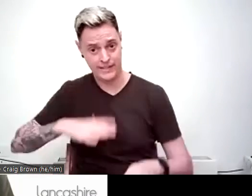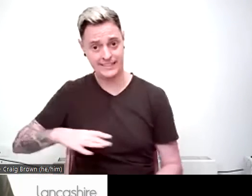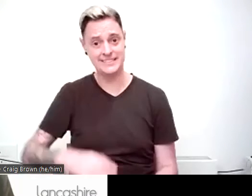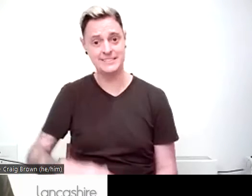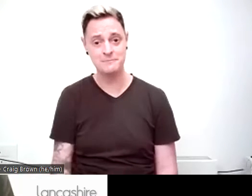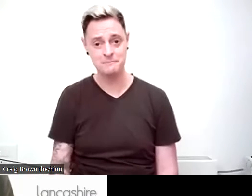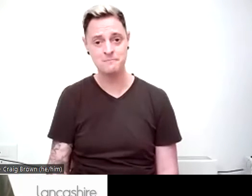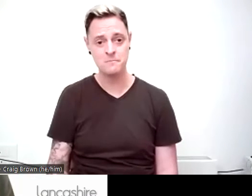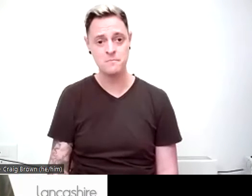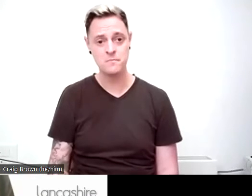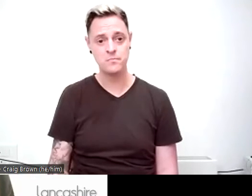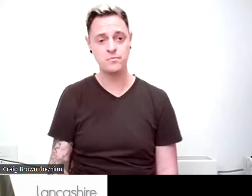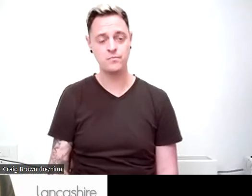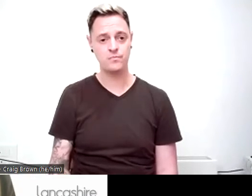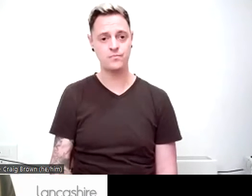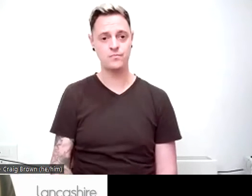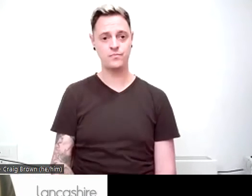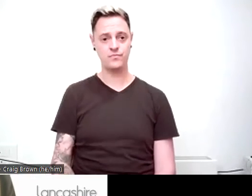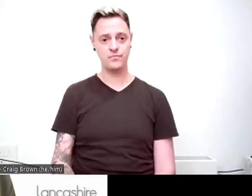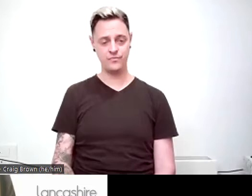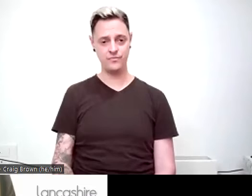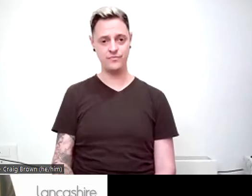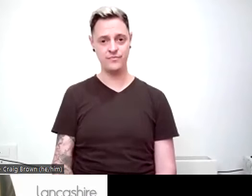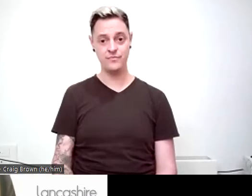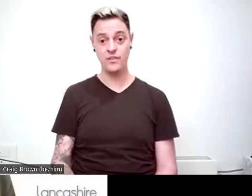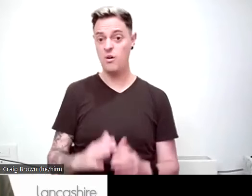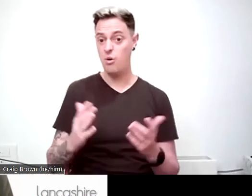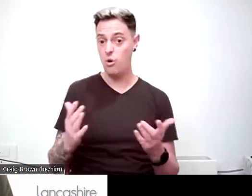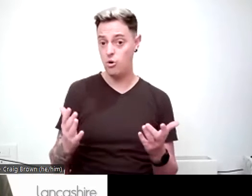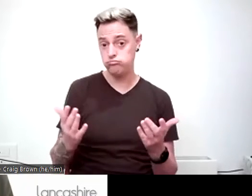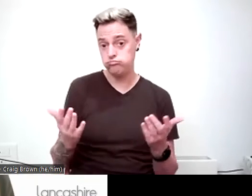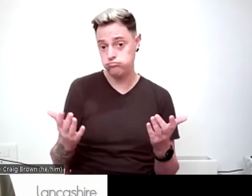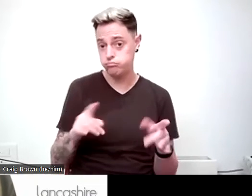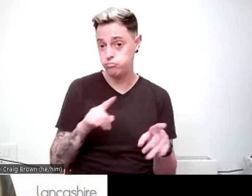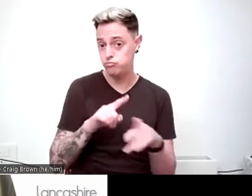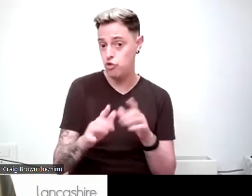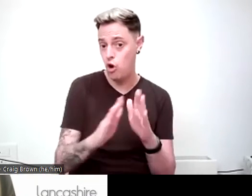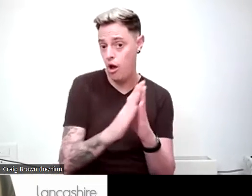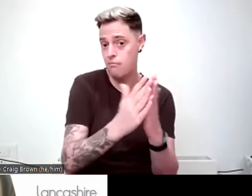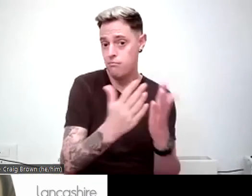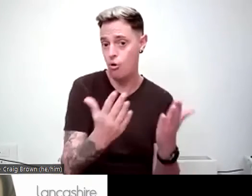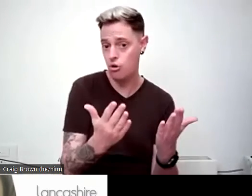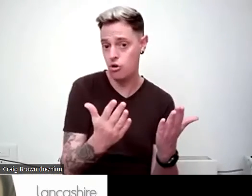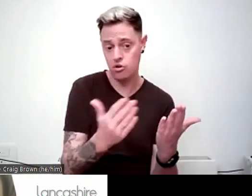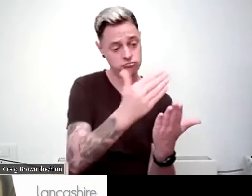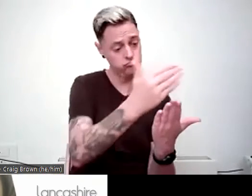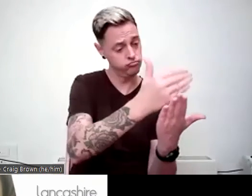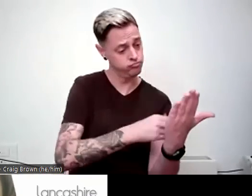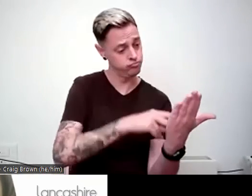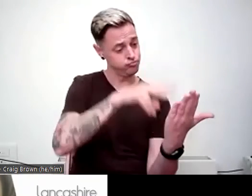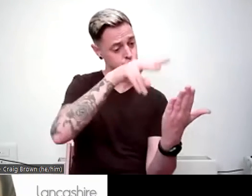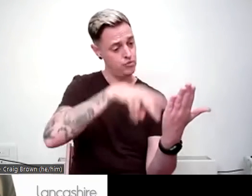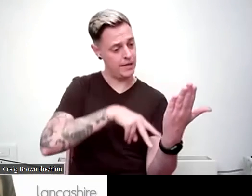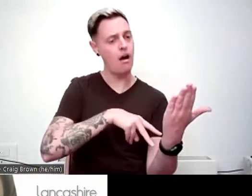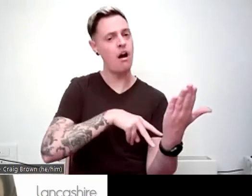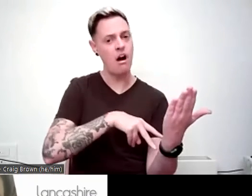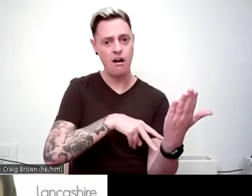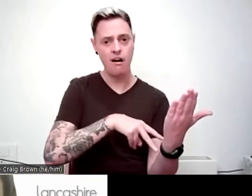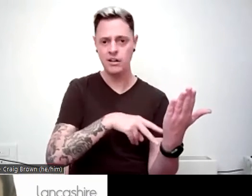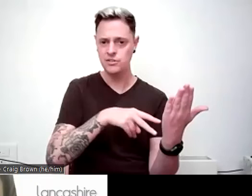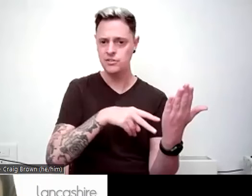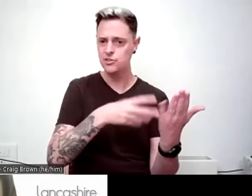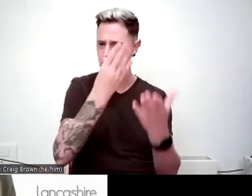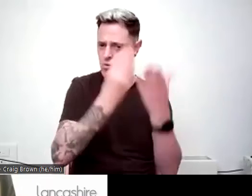what you could do is also find some books that you could read to build your knowledge on it before even buying a yoga mat. Do you know what I mean?